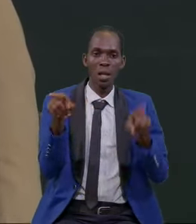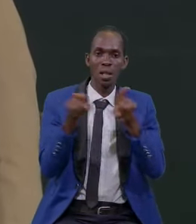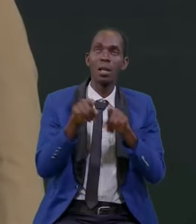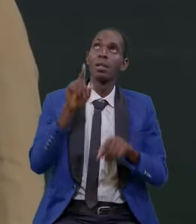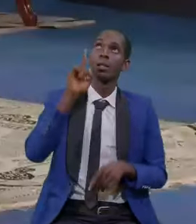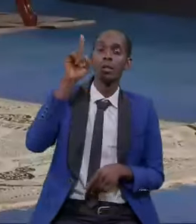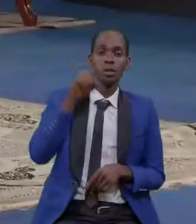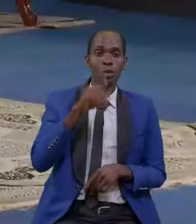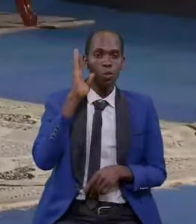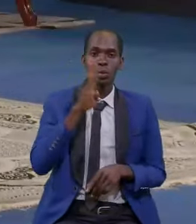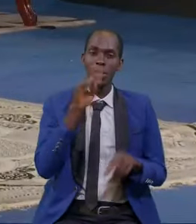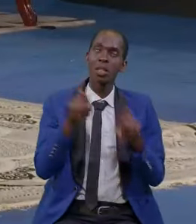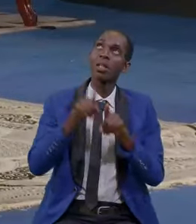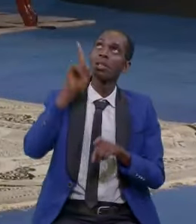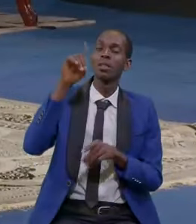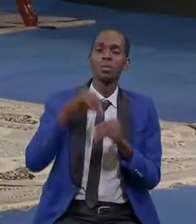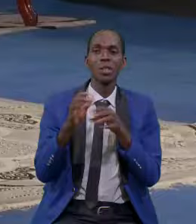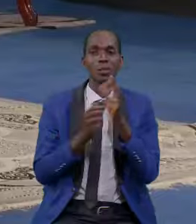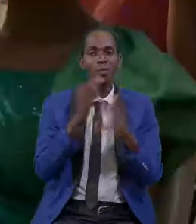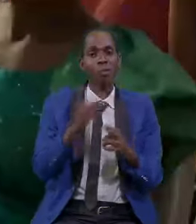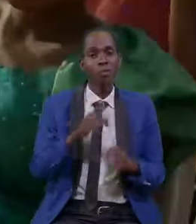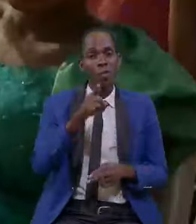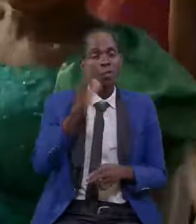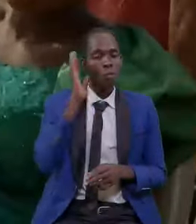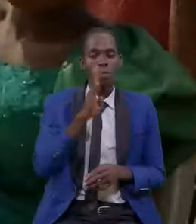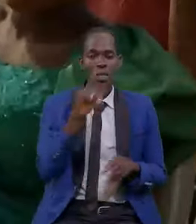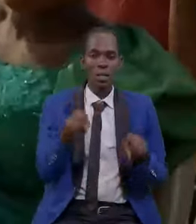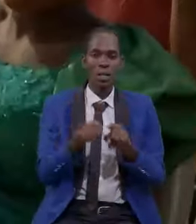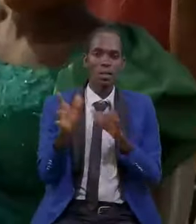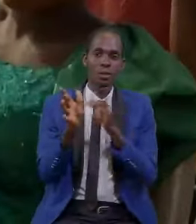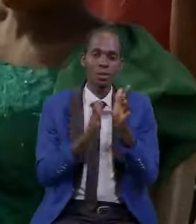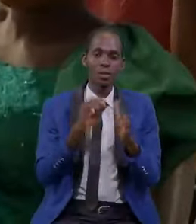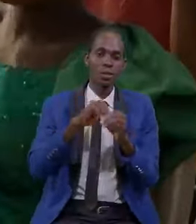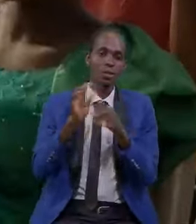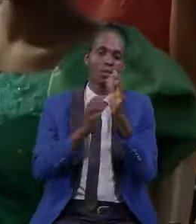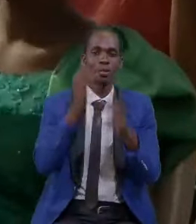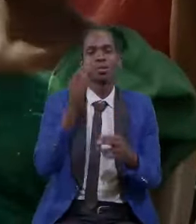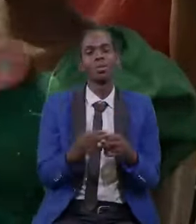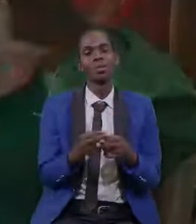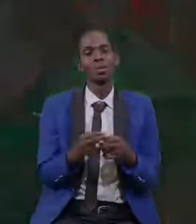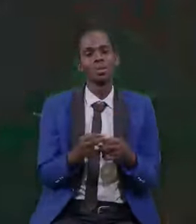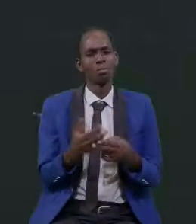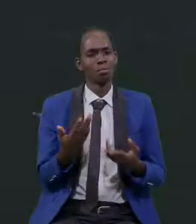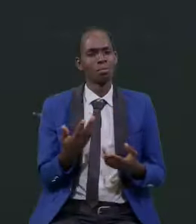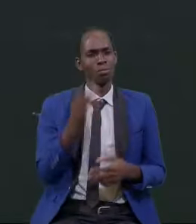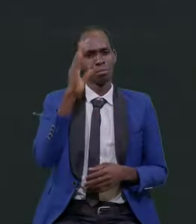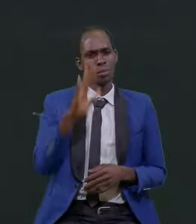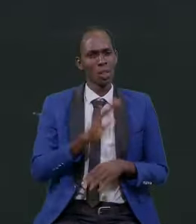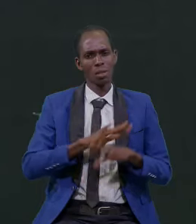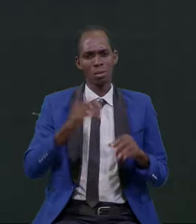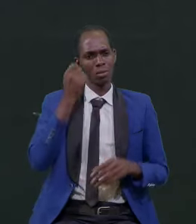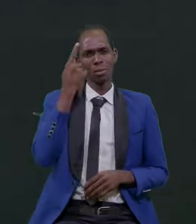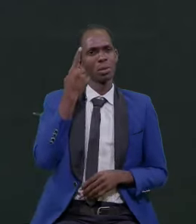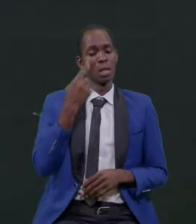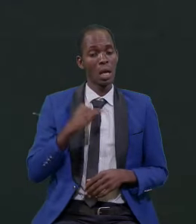like him. I said you'll be like him. Pastor, I don't understand. I thought, now that